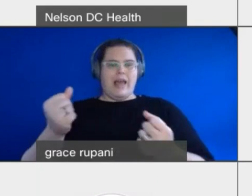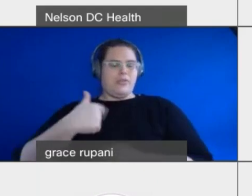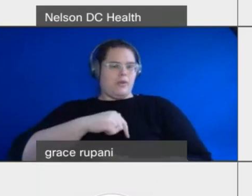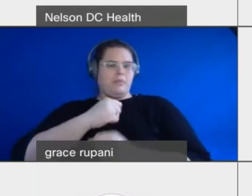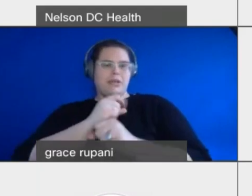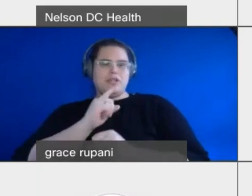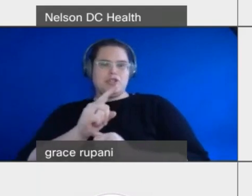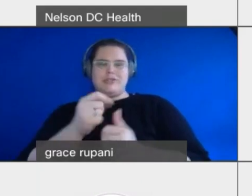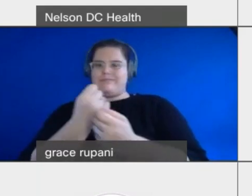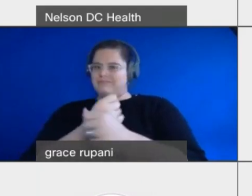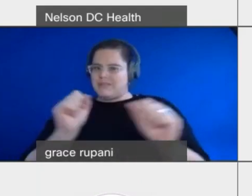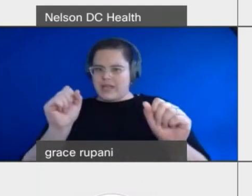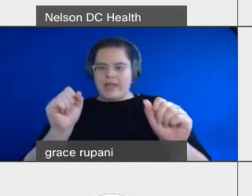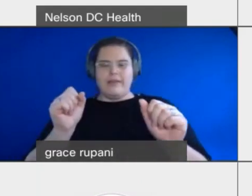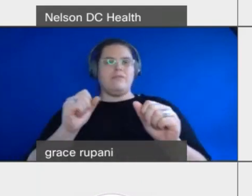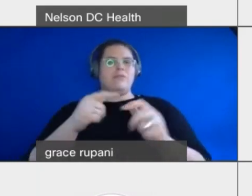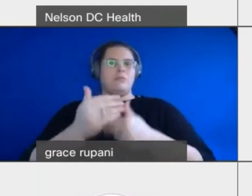gets vaccinated in